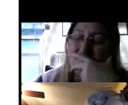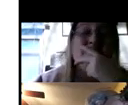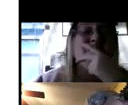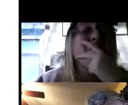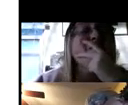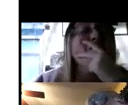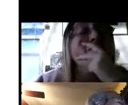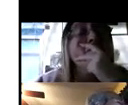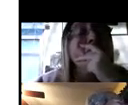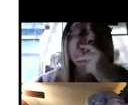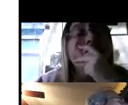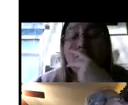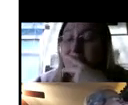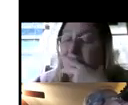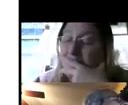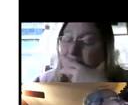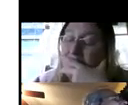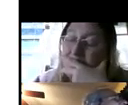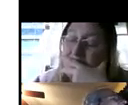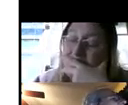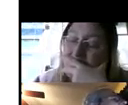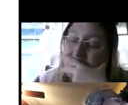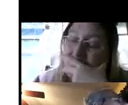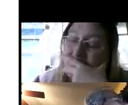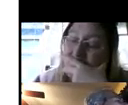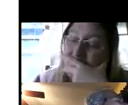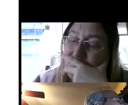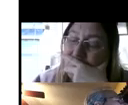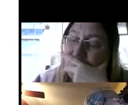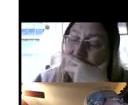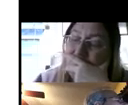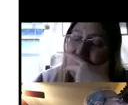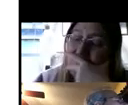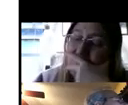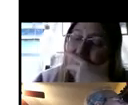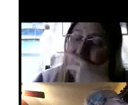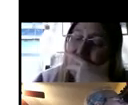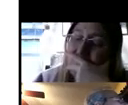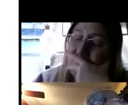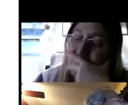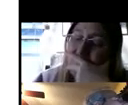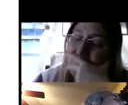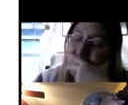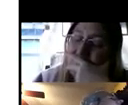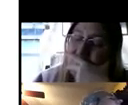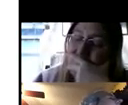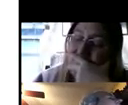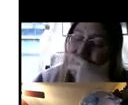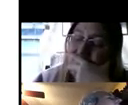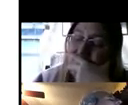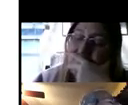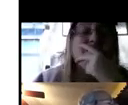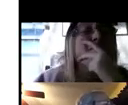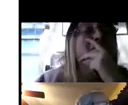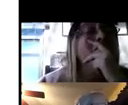darker skin. Same thing with people with disabilities in terms of the hierarchy of disabilities and